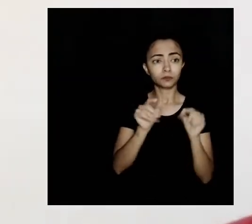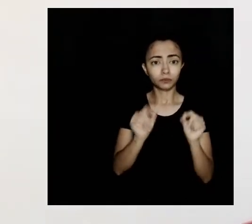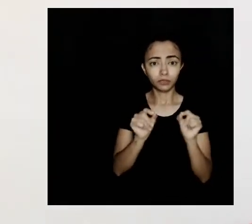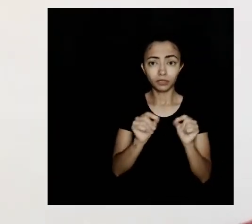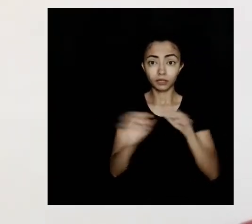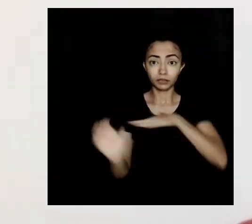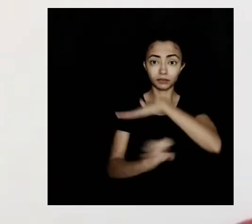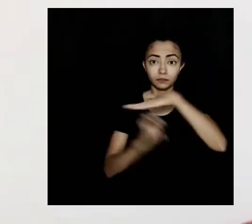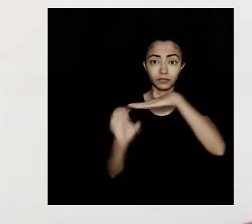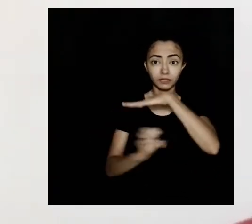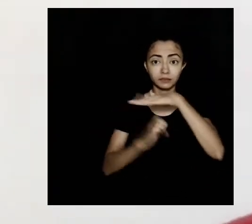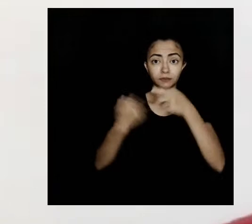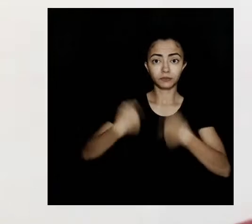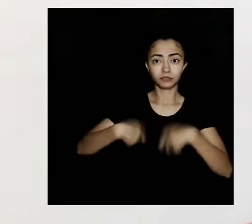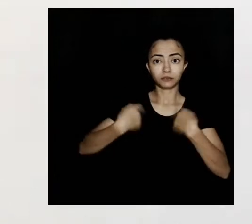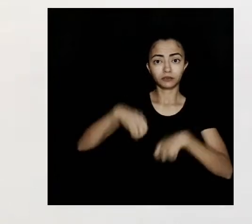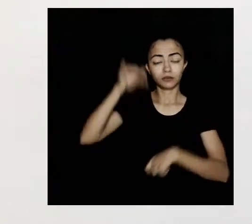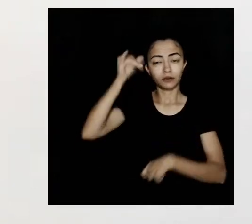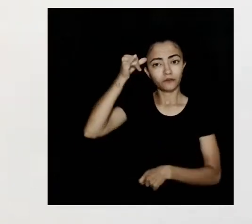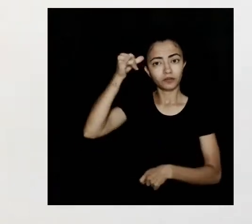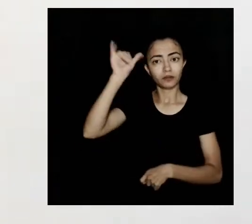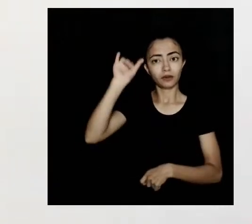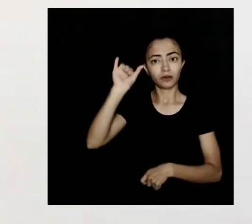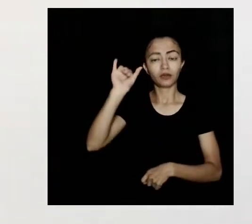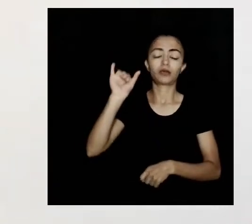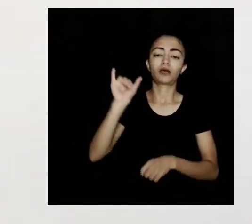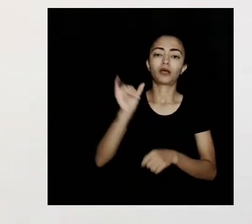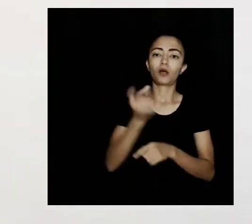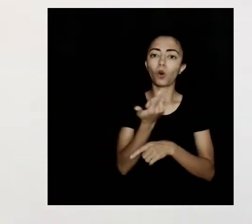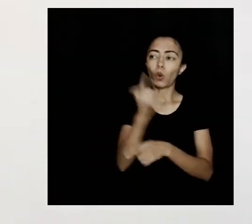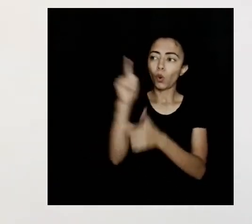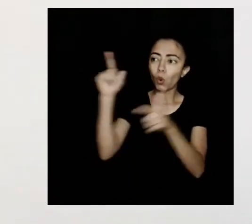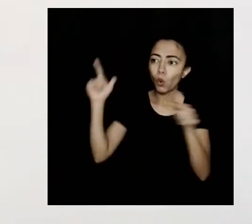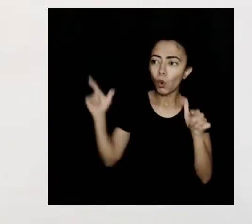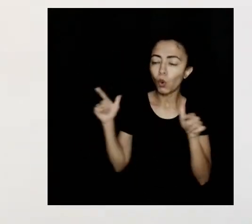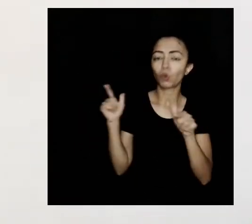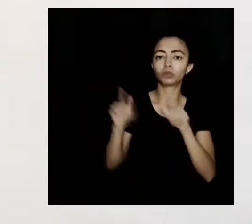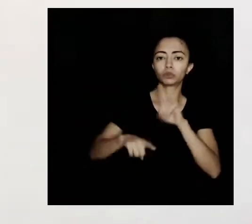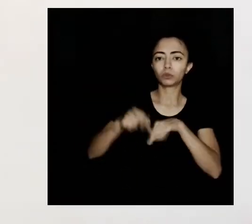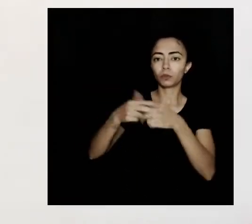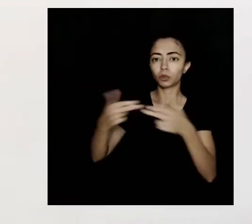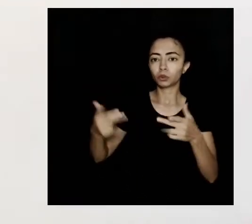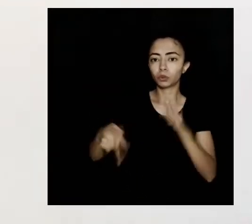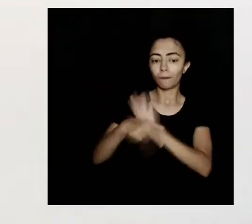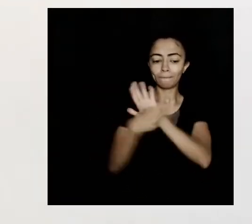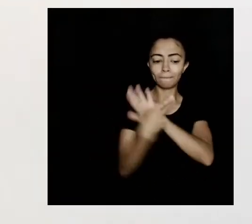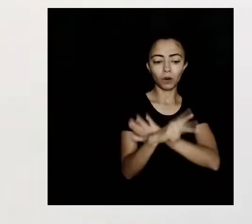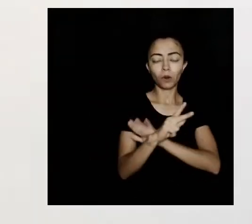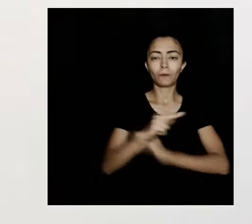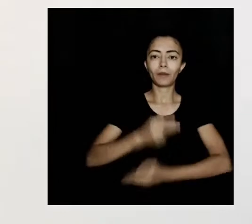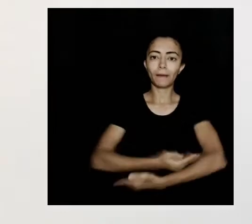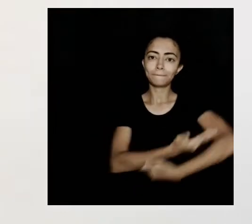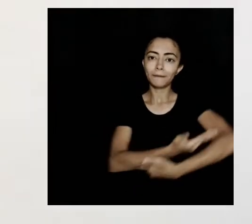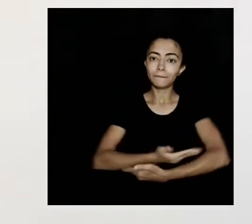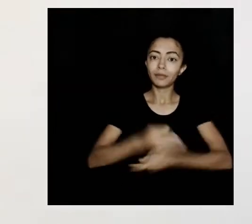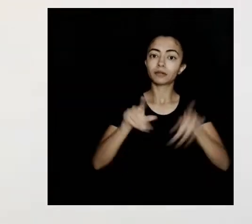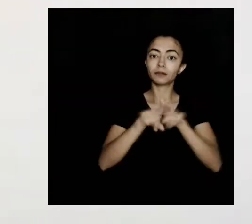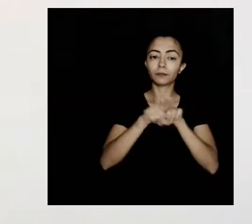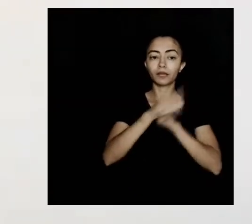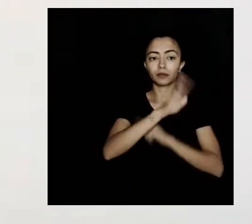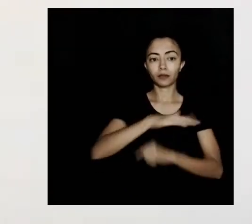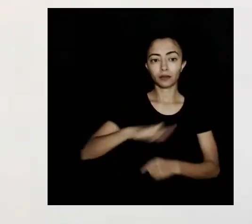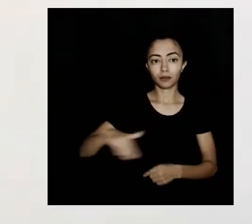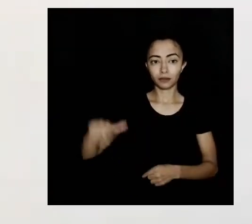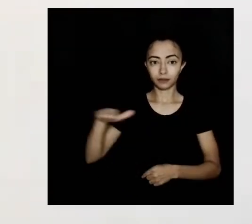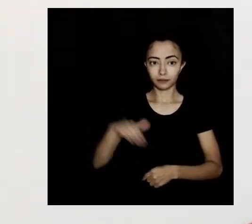for those who produce a formula, that they should separate these from their